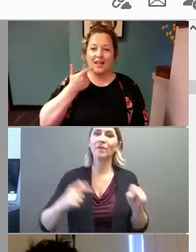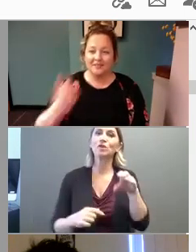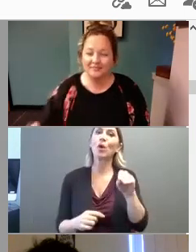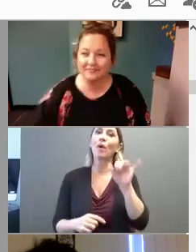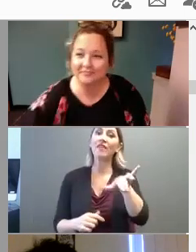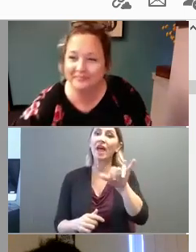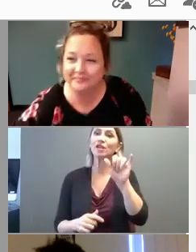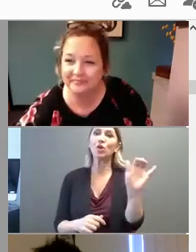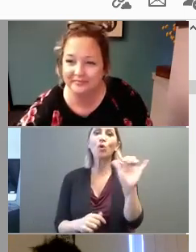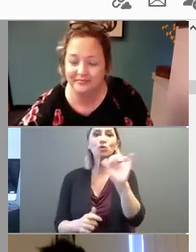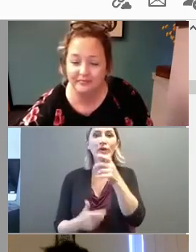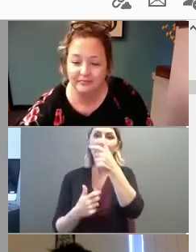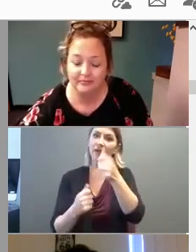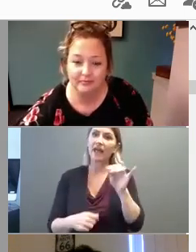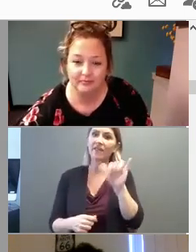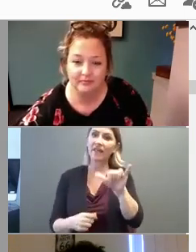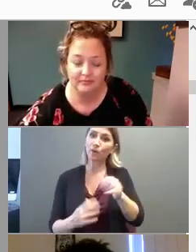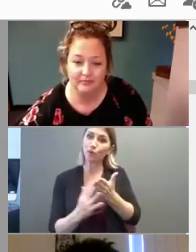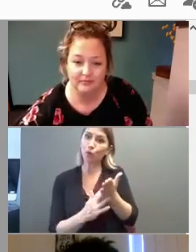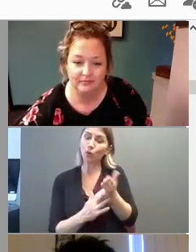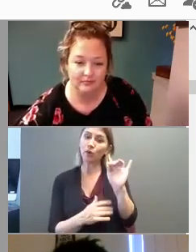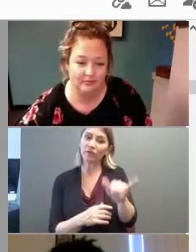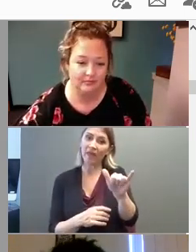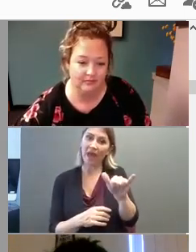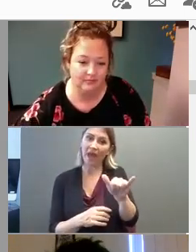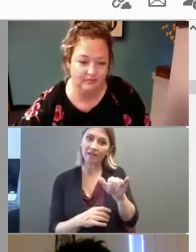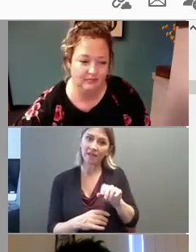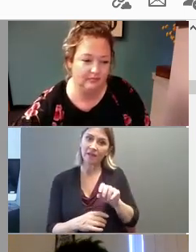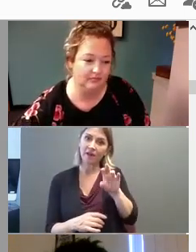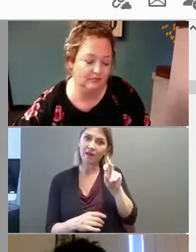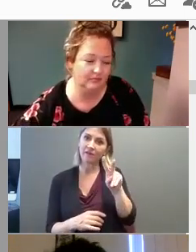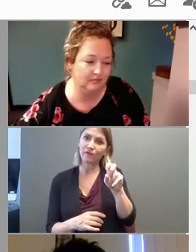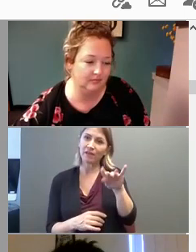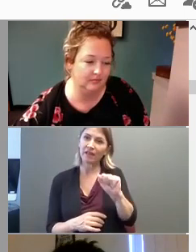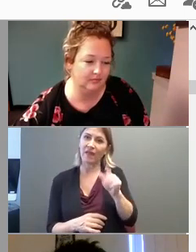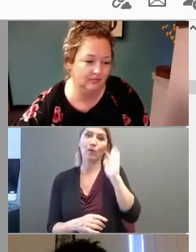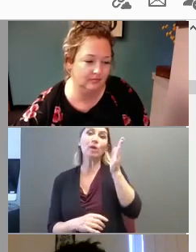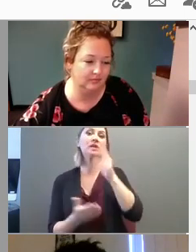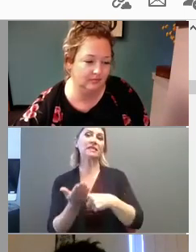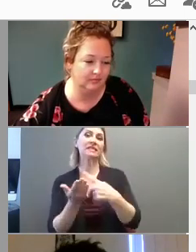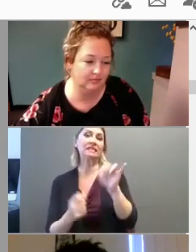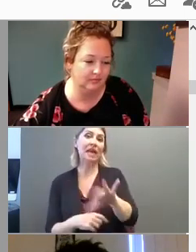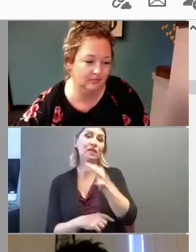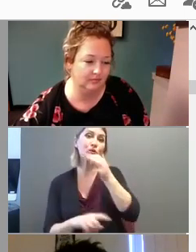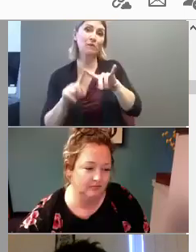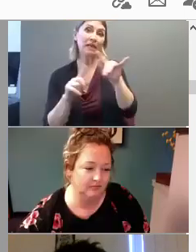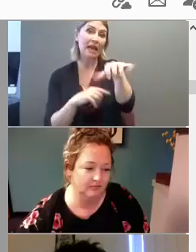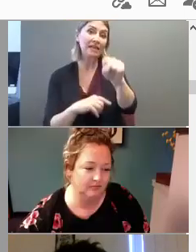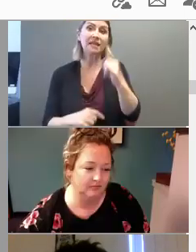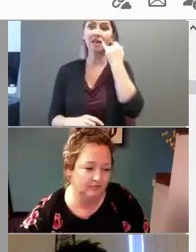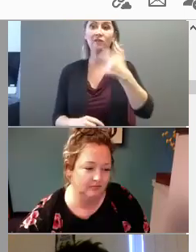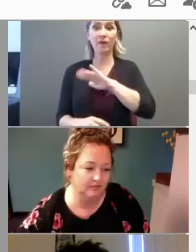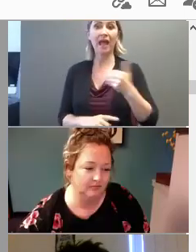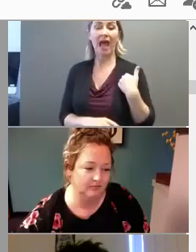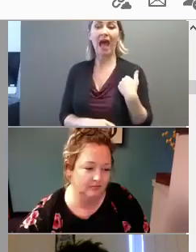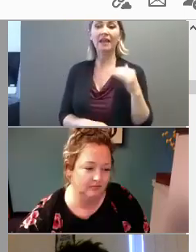interesting point here that plays into the cut property and something that we'll discuss soon. But essentially, yes. So if we had